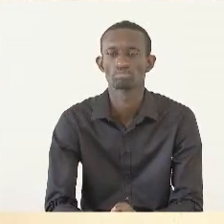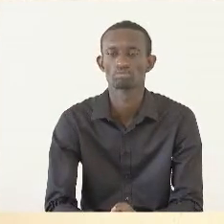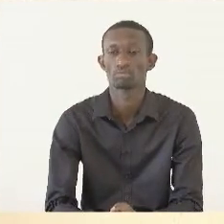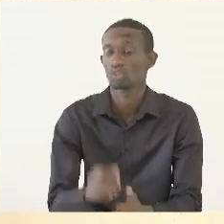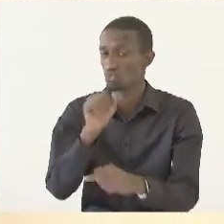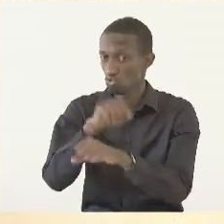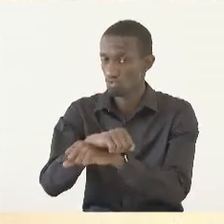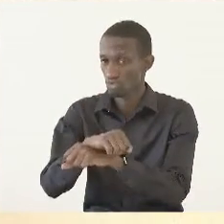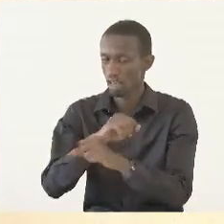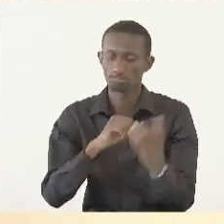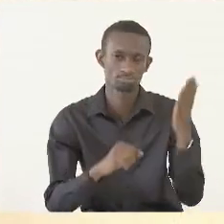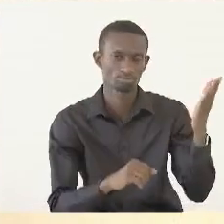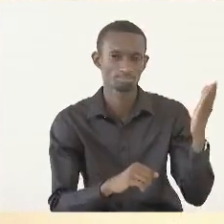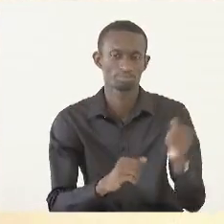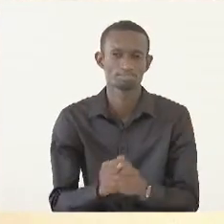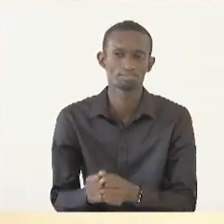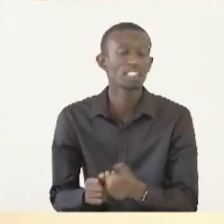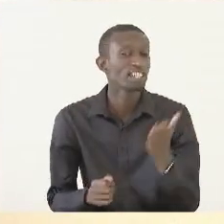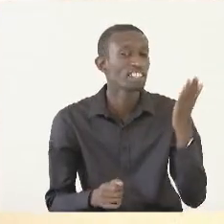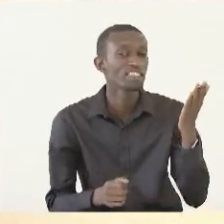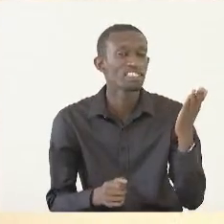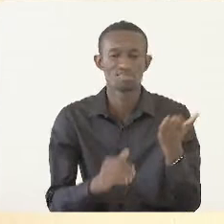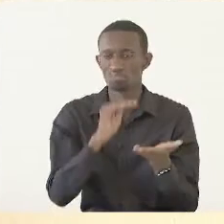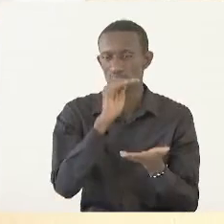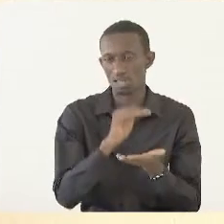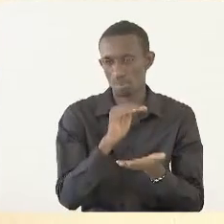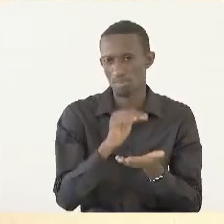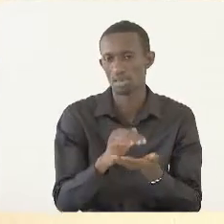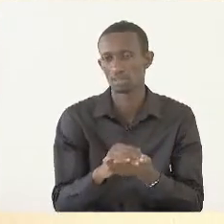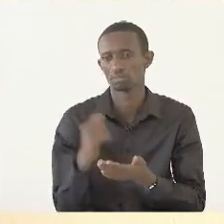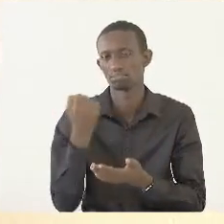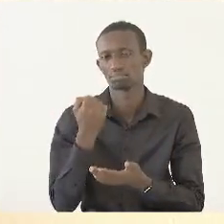than this one. So this is less stronger